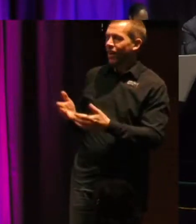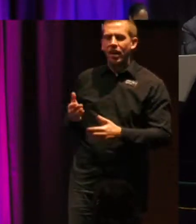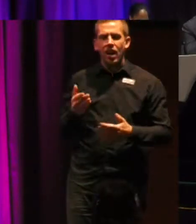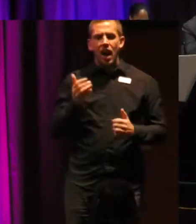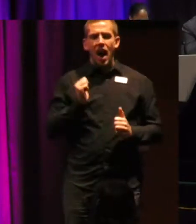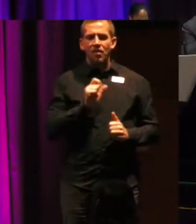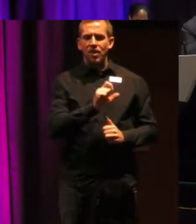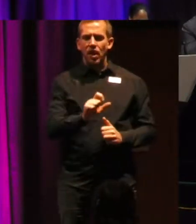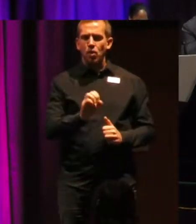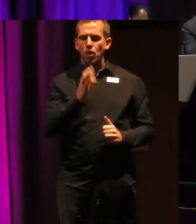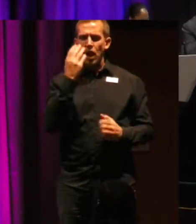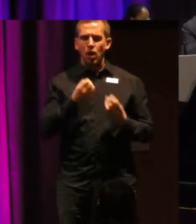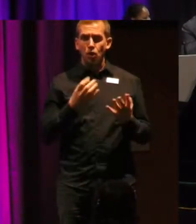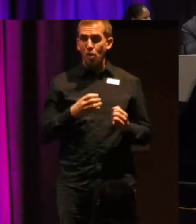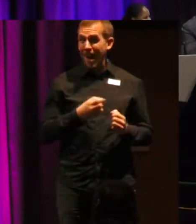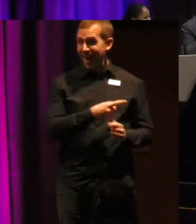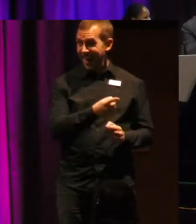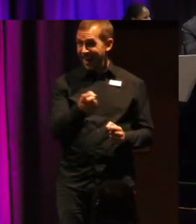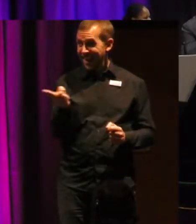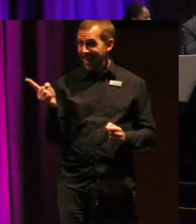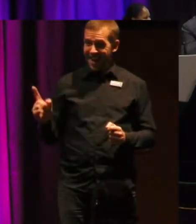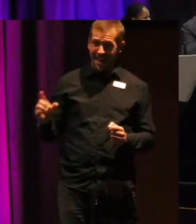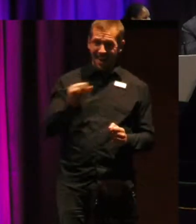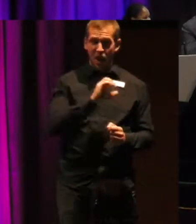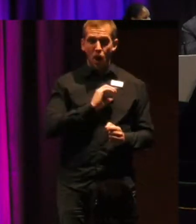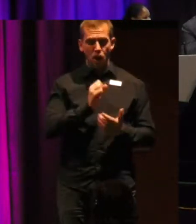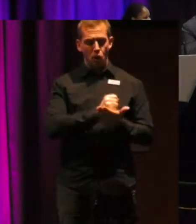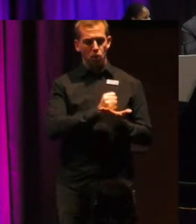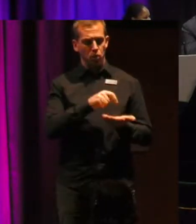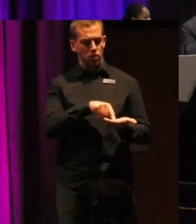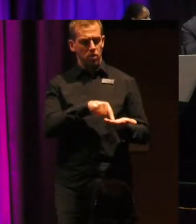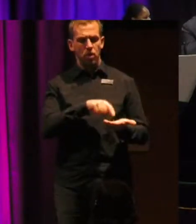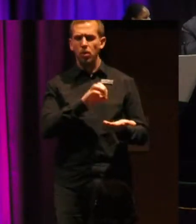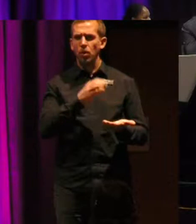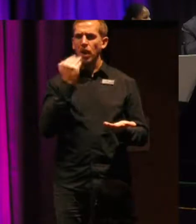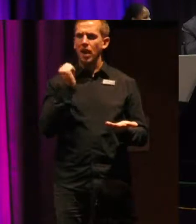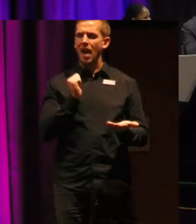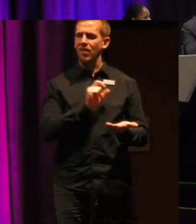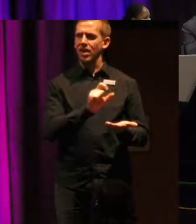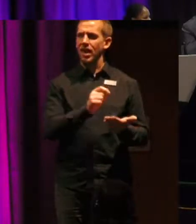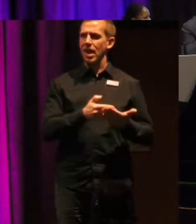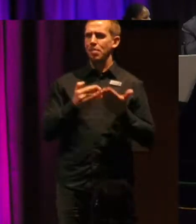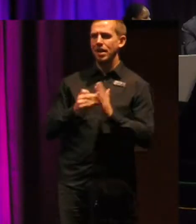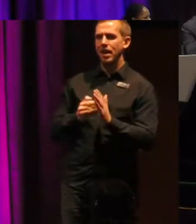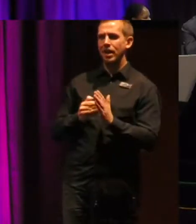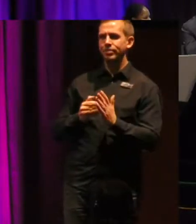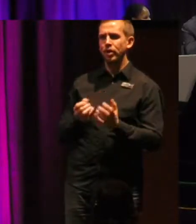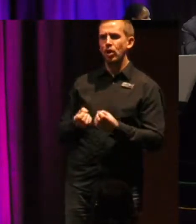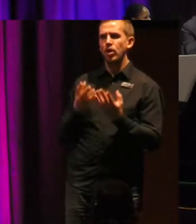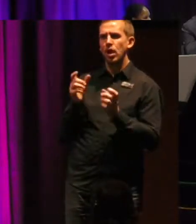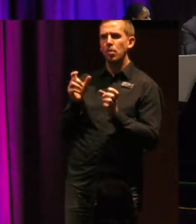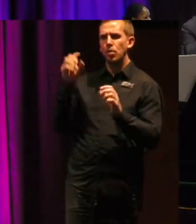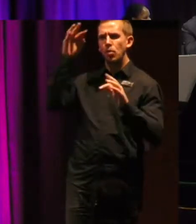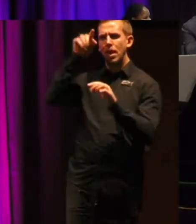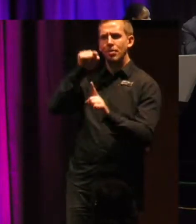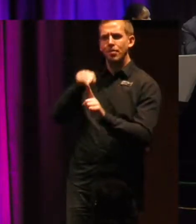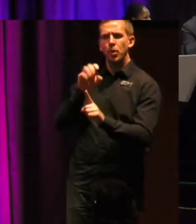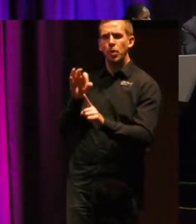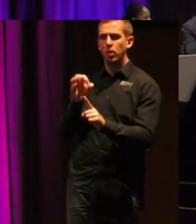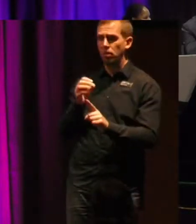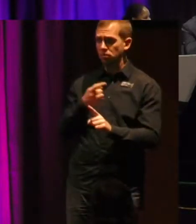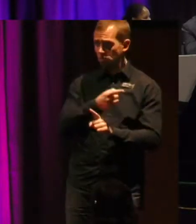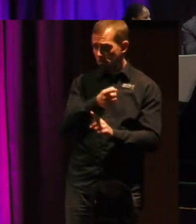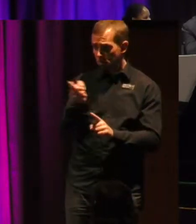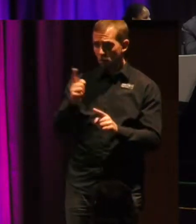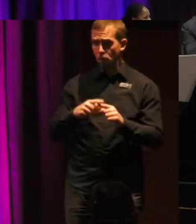in the room has a social media account, how can users help us to tackle this problem? What can people in this room and